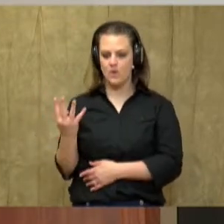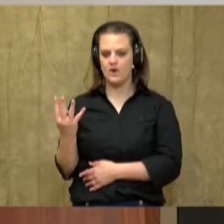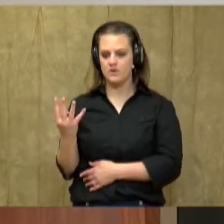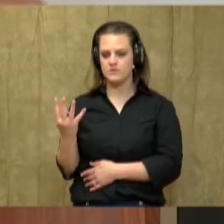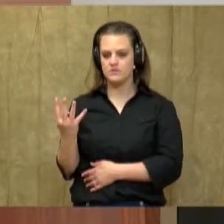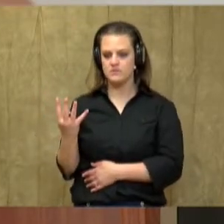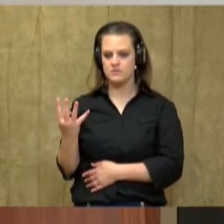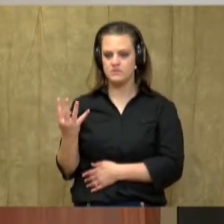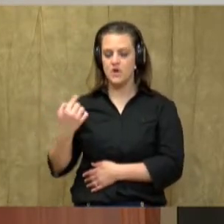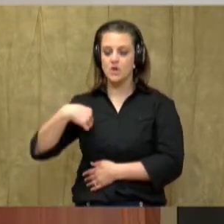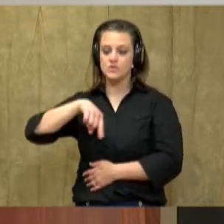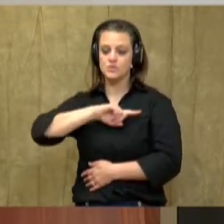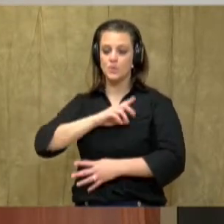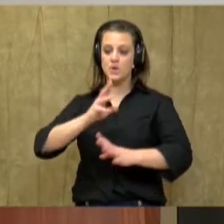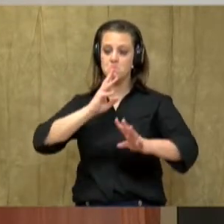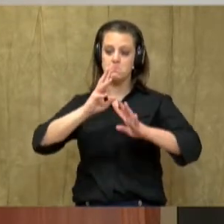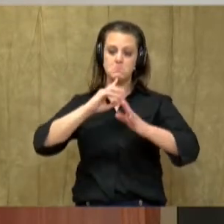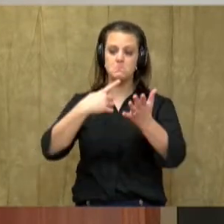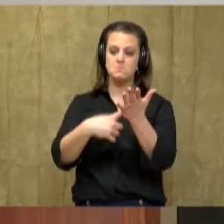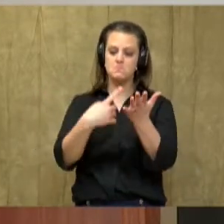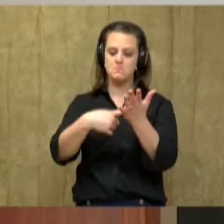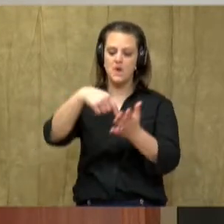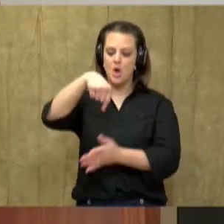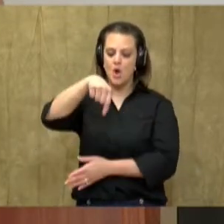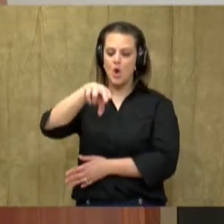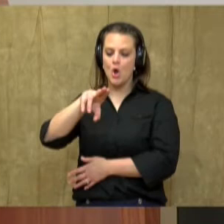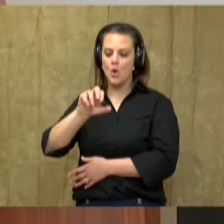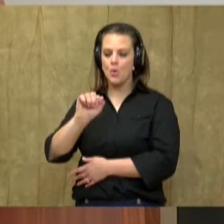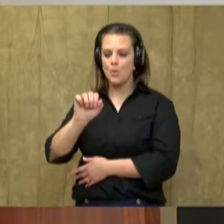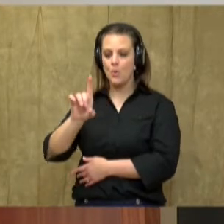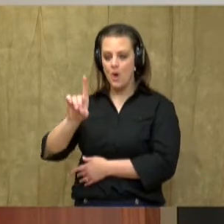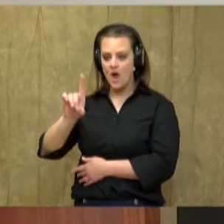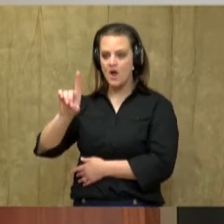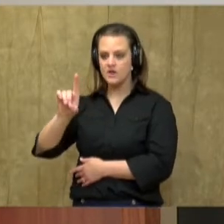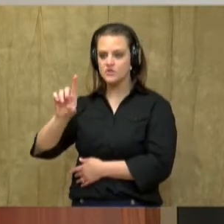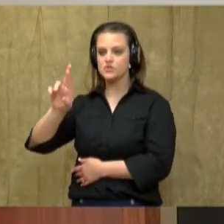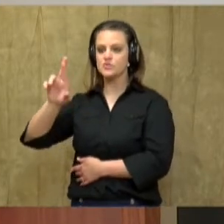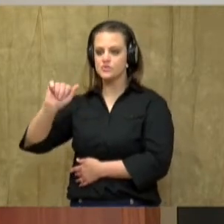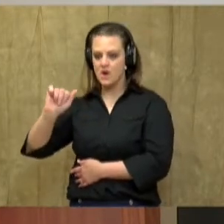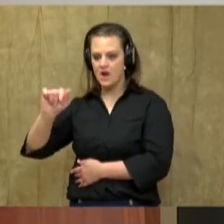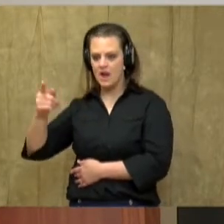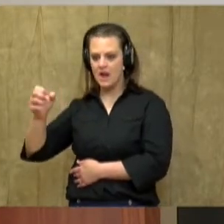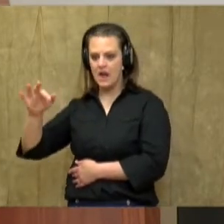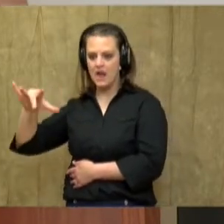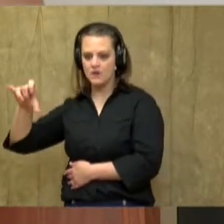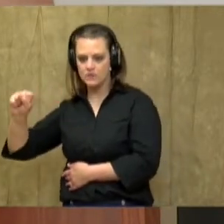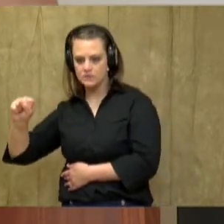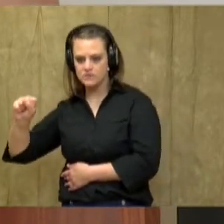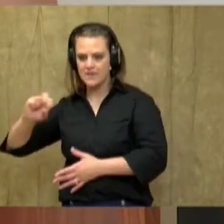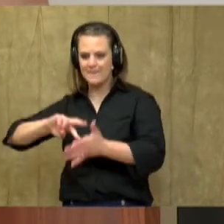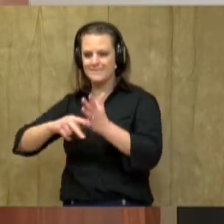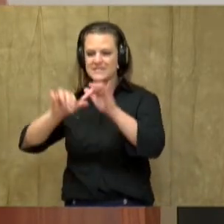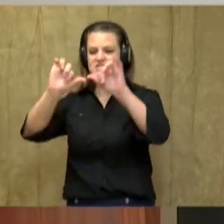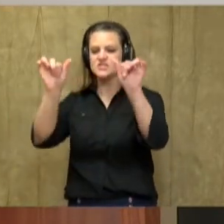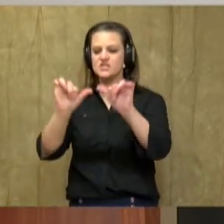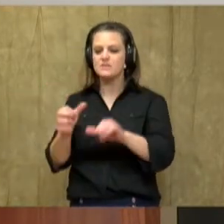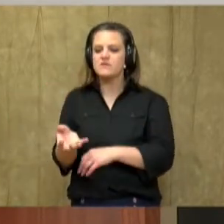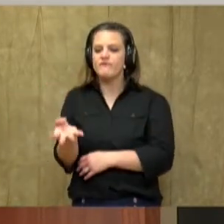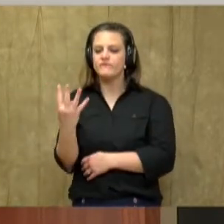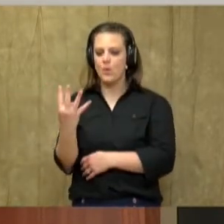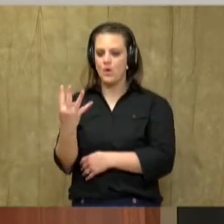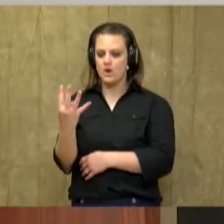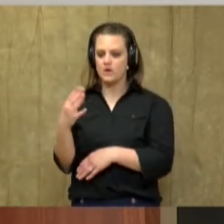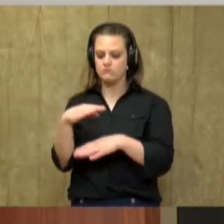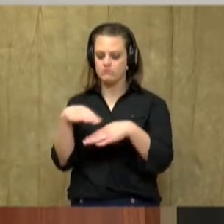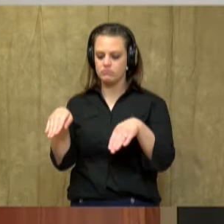we're talking about quadrilaterals, we're talking about shapes with 4 sides. All right, so there's